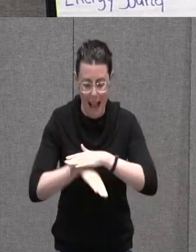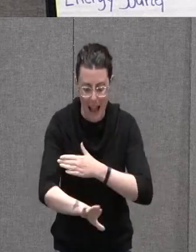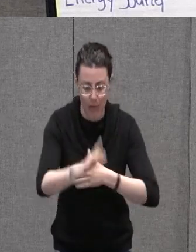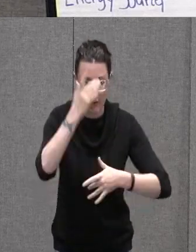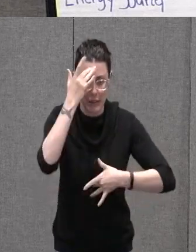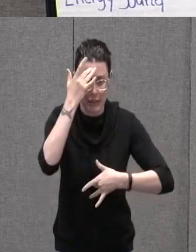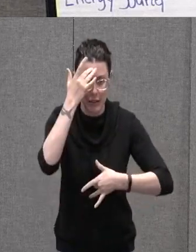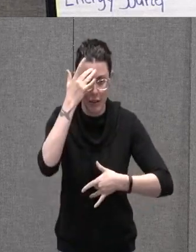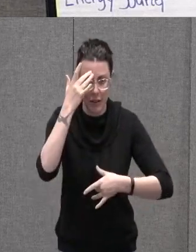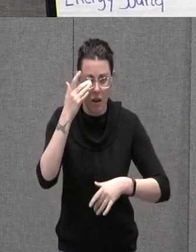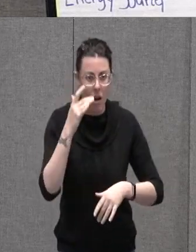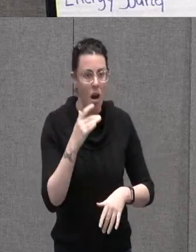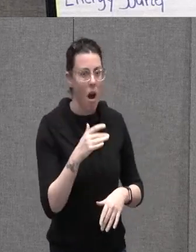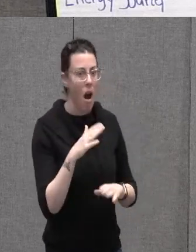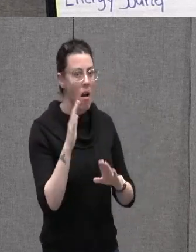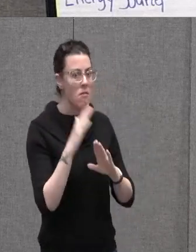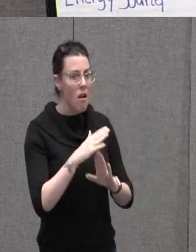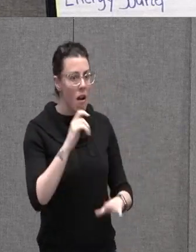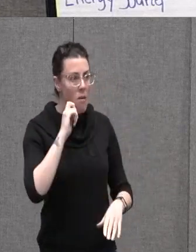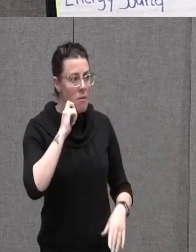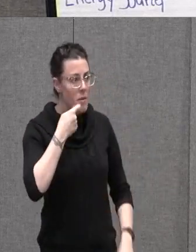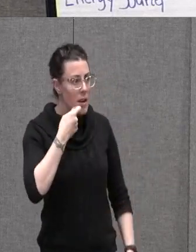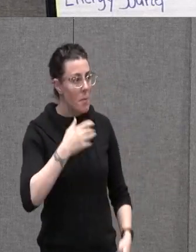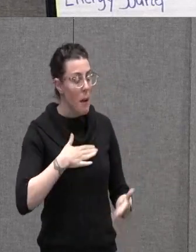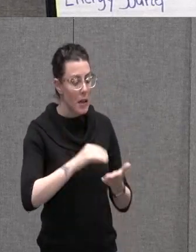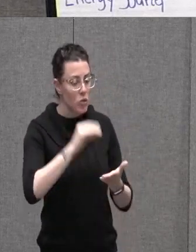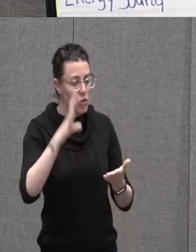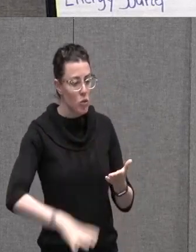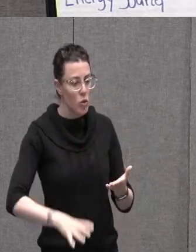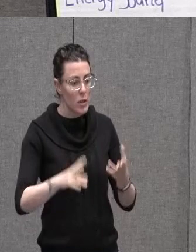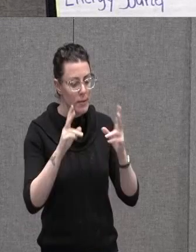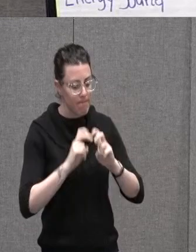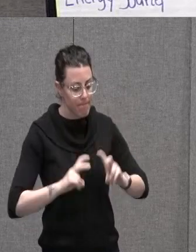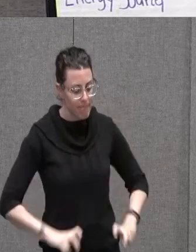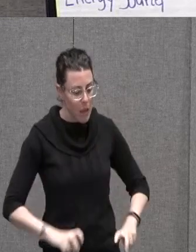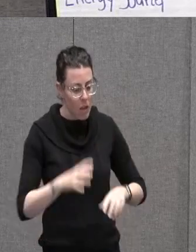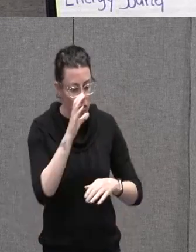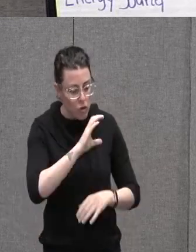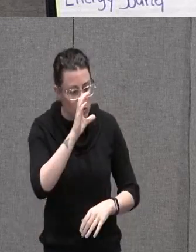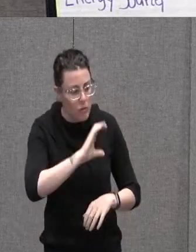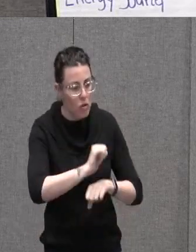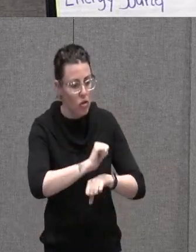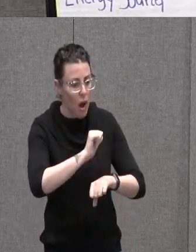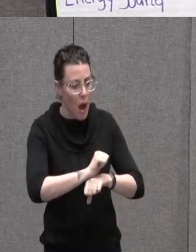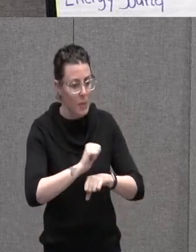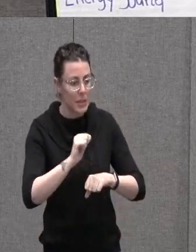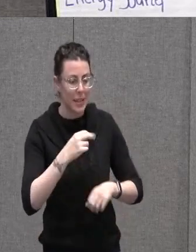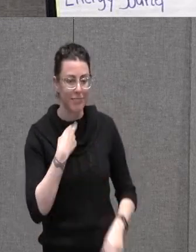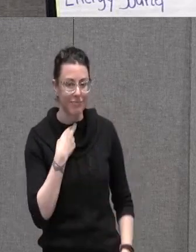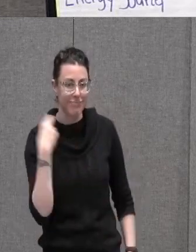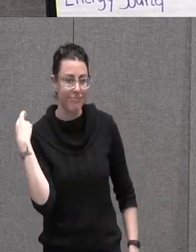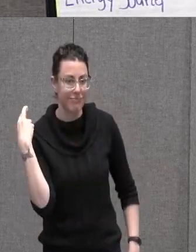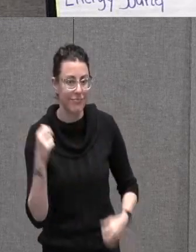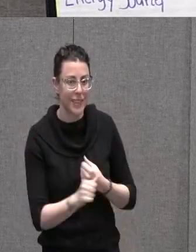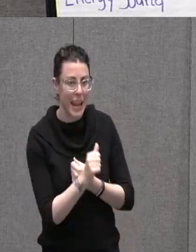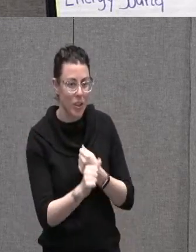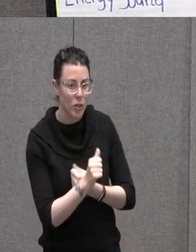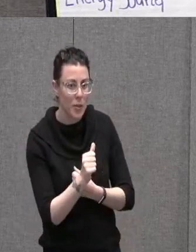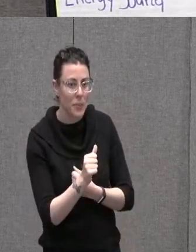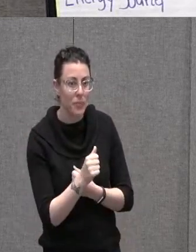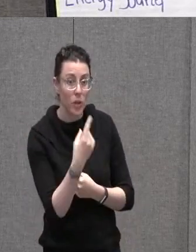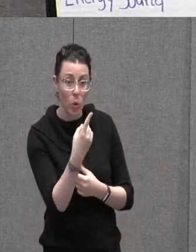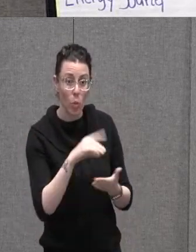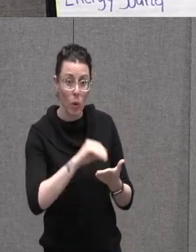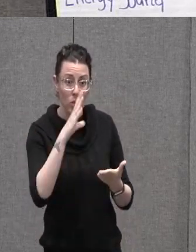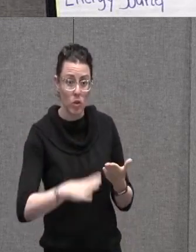my students were looking at jobs that were hazardous, someone did mention, like, what about people who have to clean certain areas that